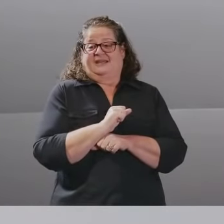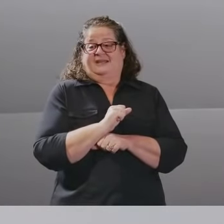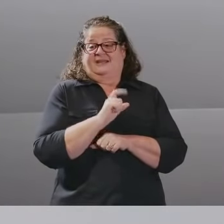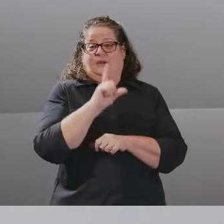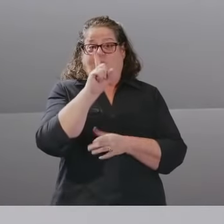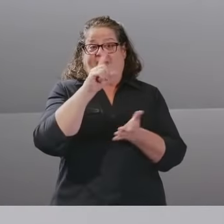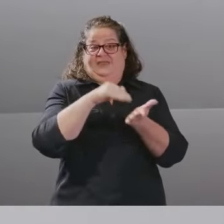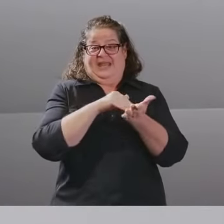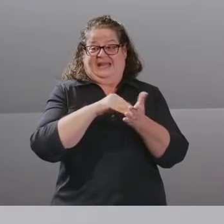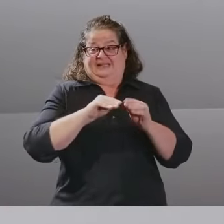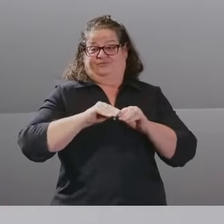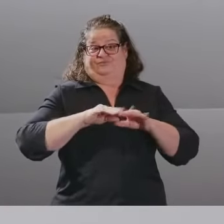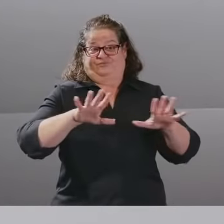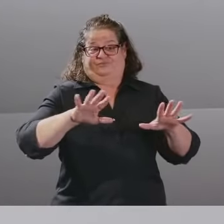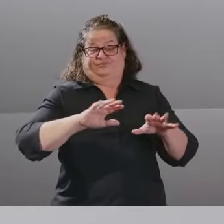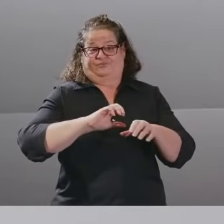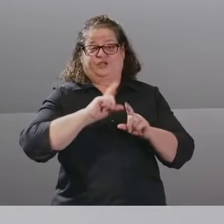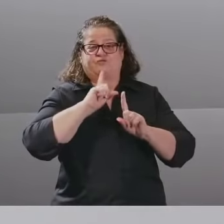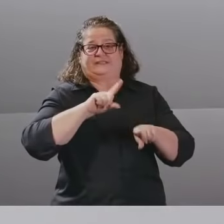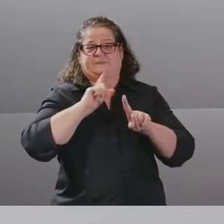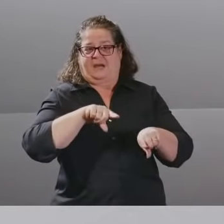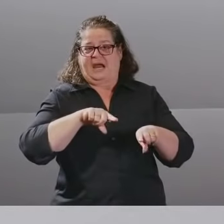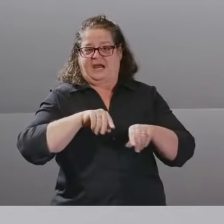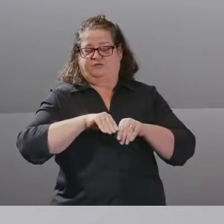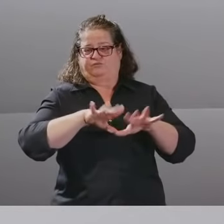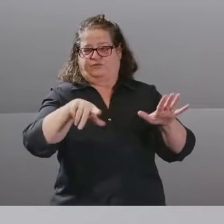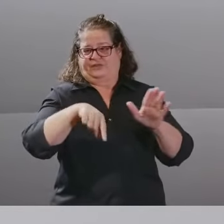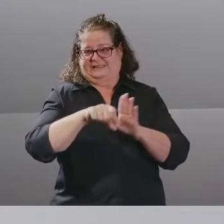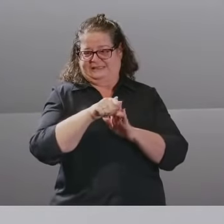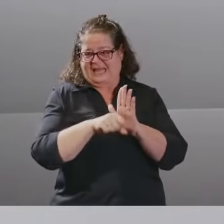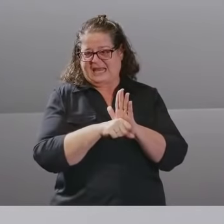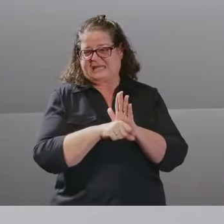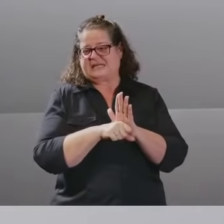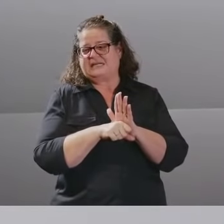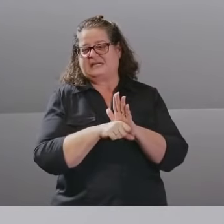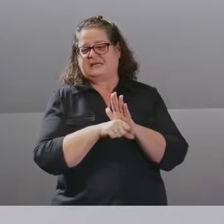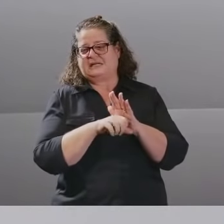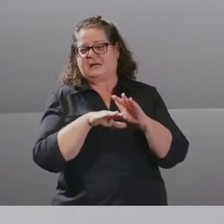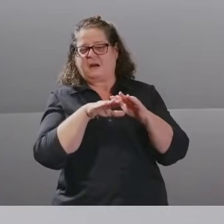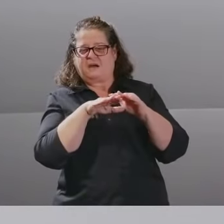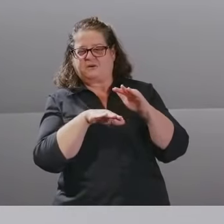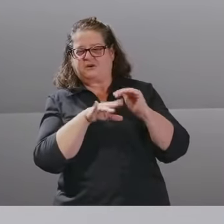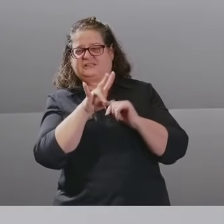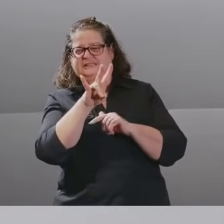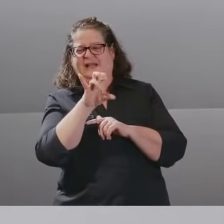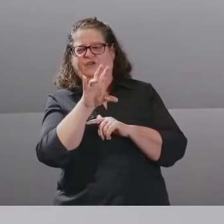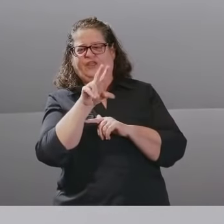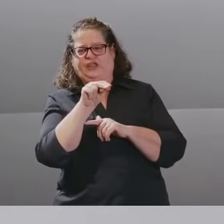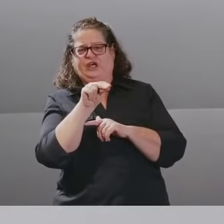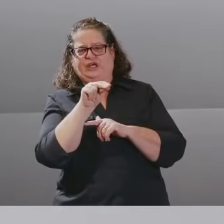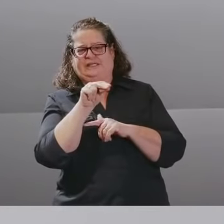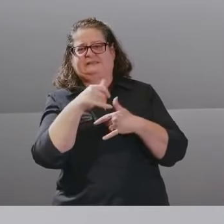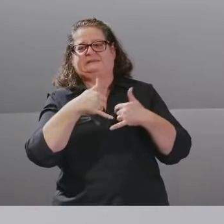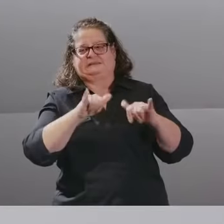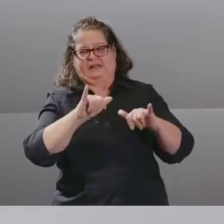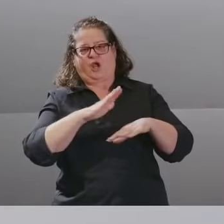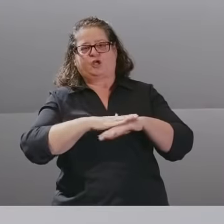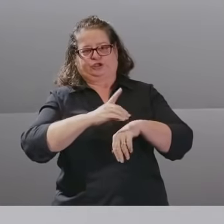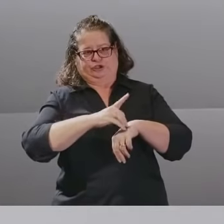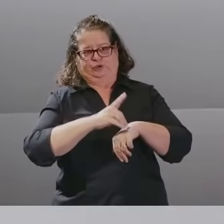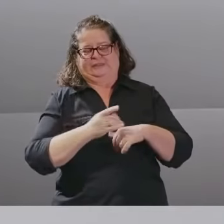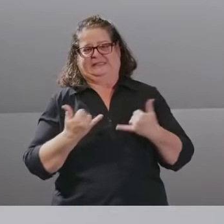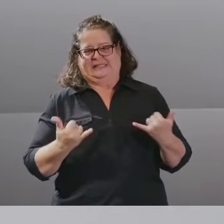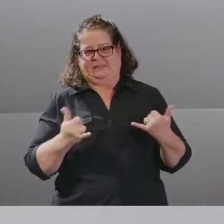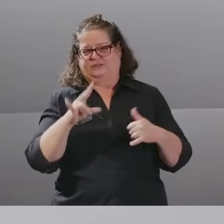today, just short of 730 of them are still on duty and intend to continue to serve the community with our primary lines of